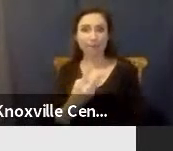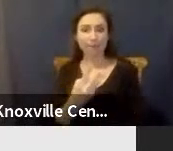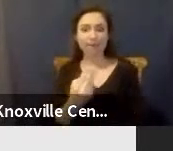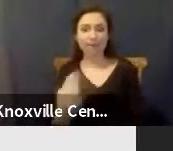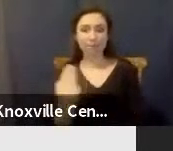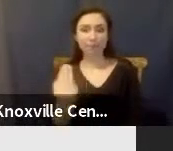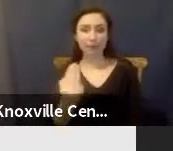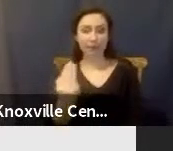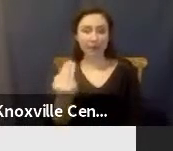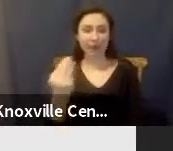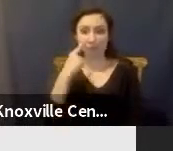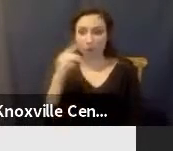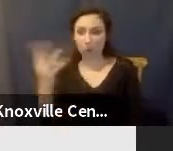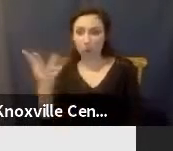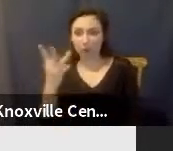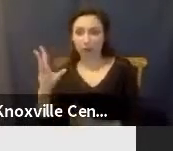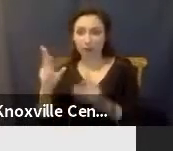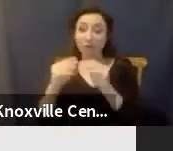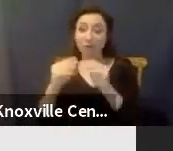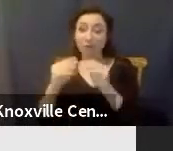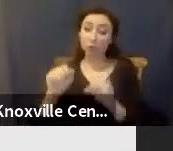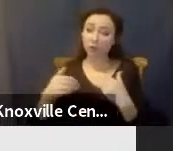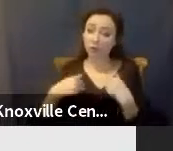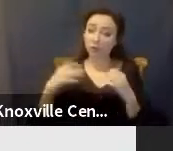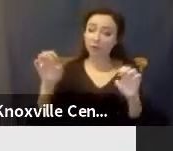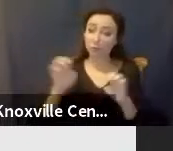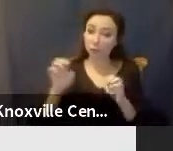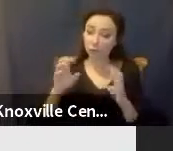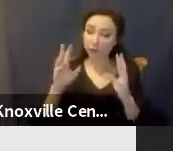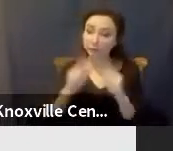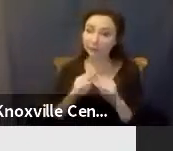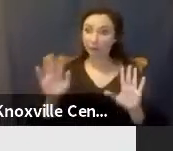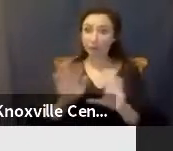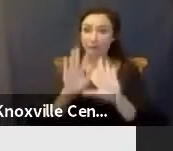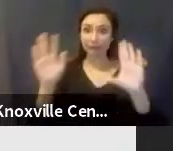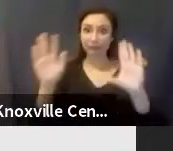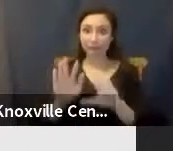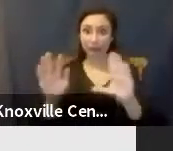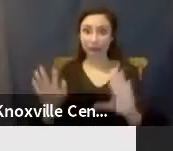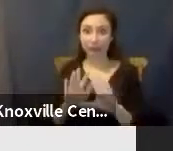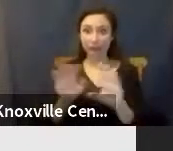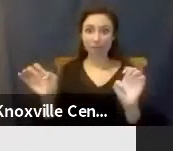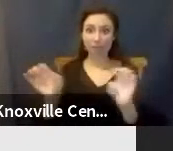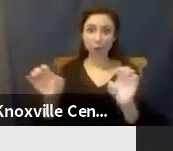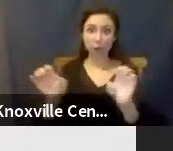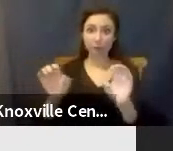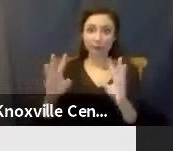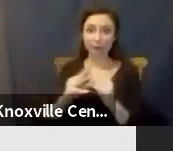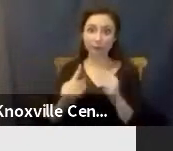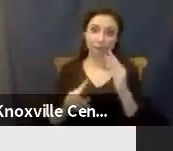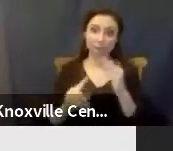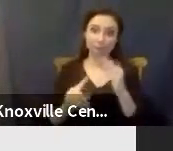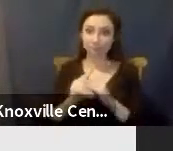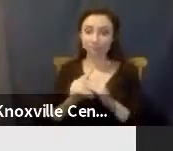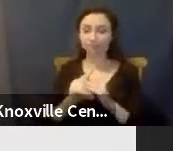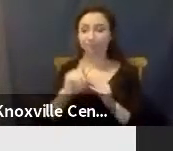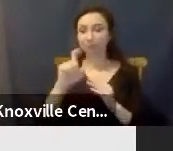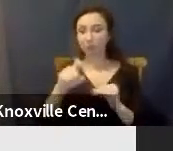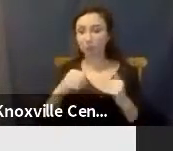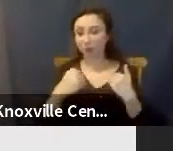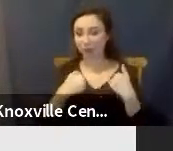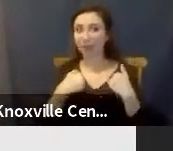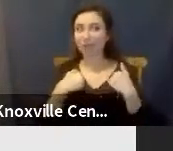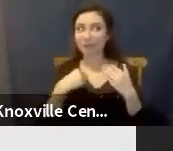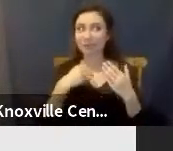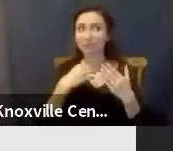you could theoretically have an emergency meeting on a Sunday, but you'd have to have the agenda published the Monday before that,